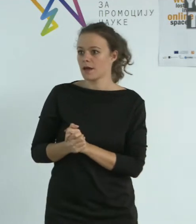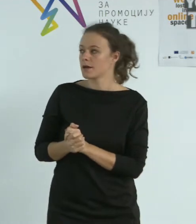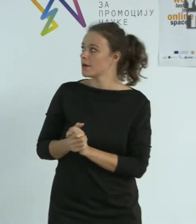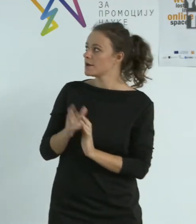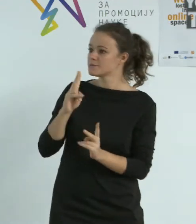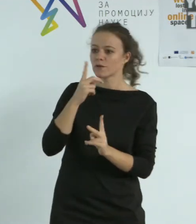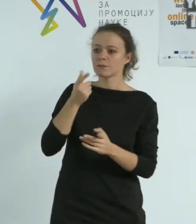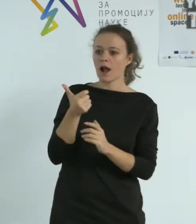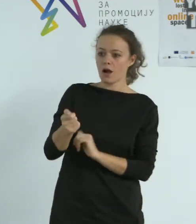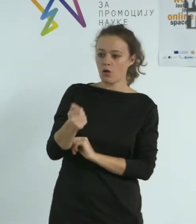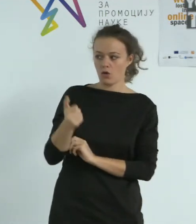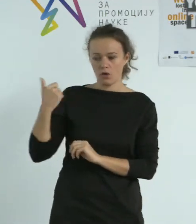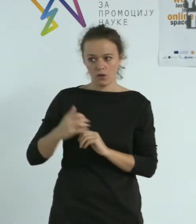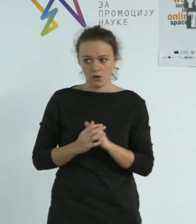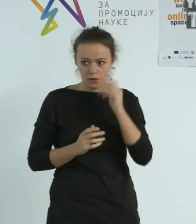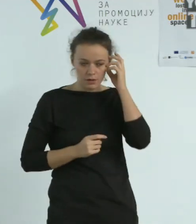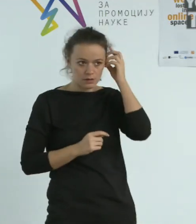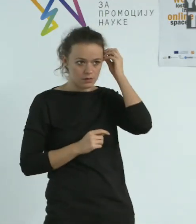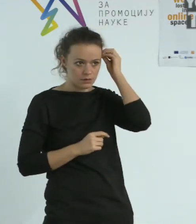do? Here?